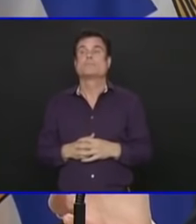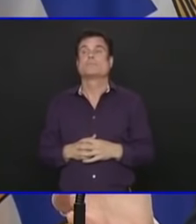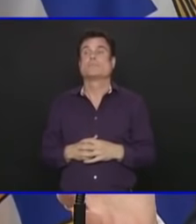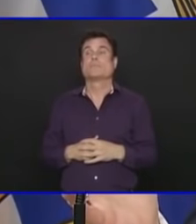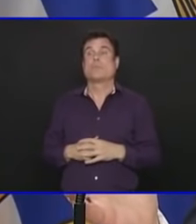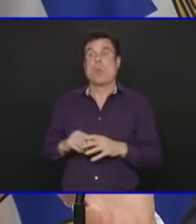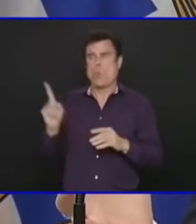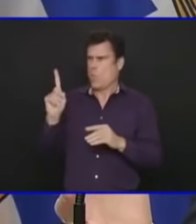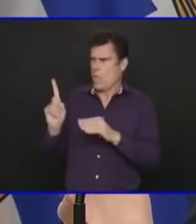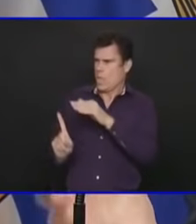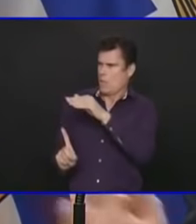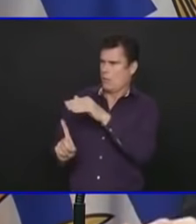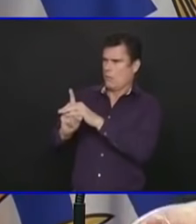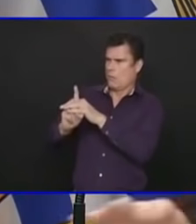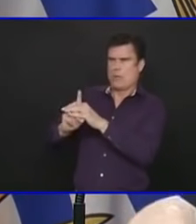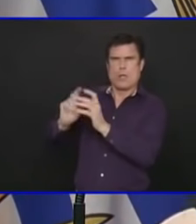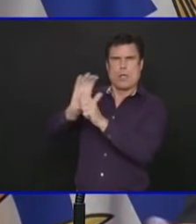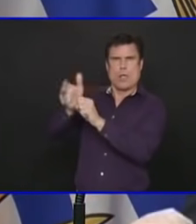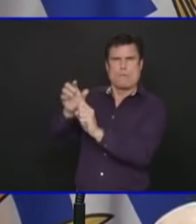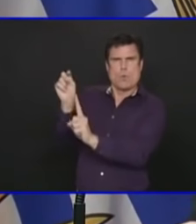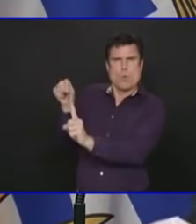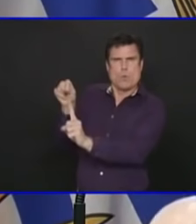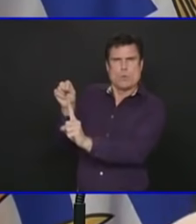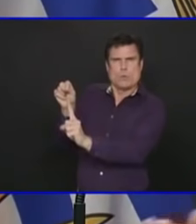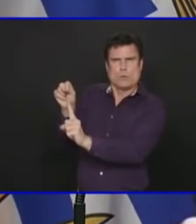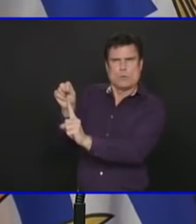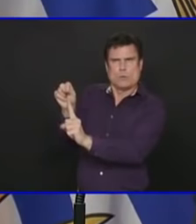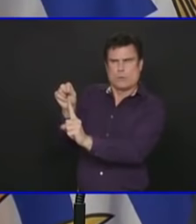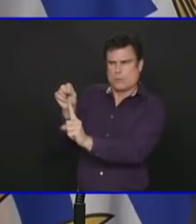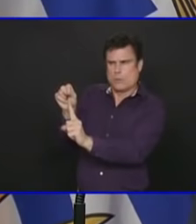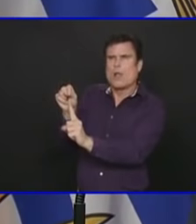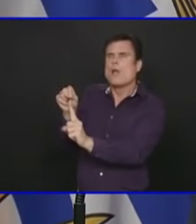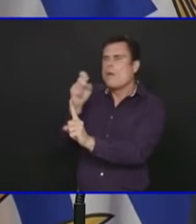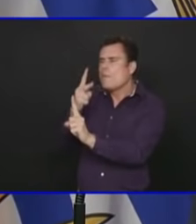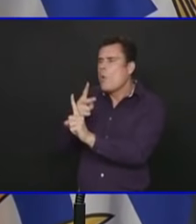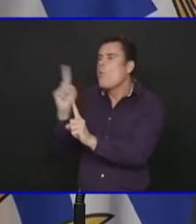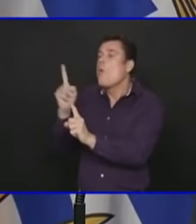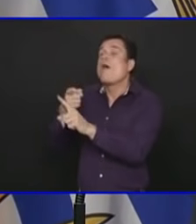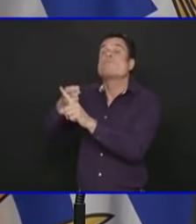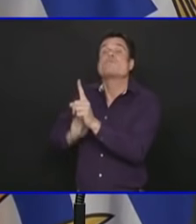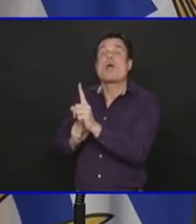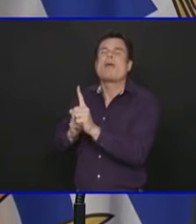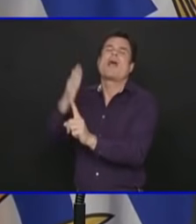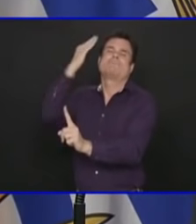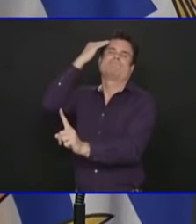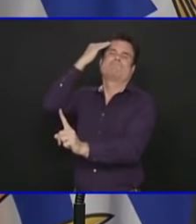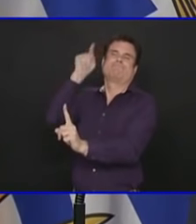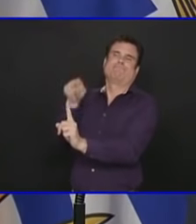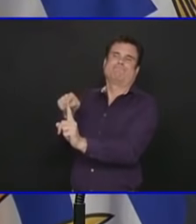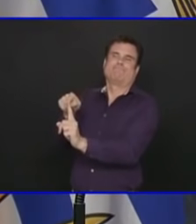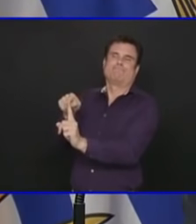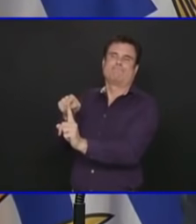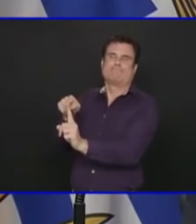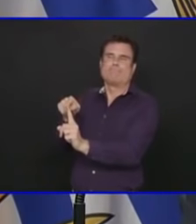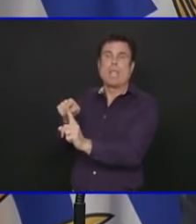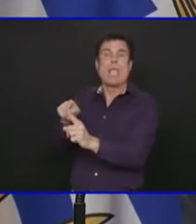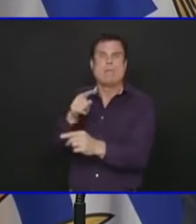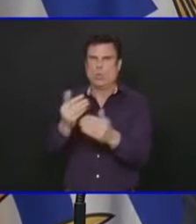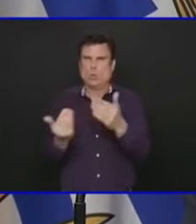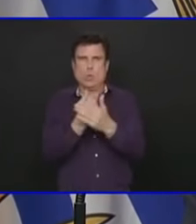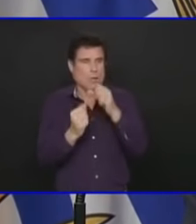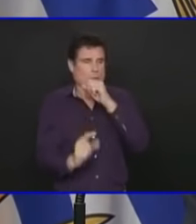also know, however, that this virus can be smoldering around undetected for some time because younger